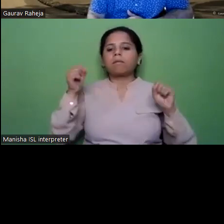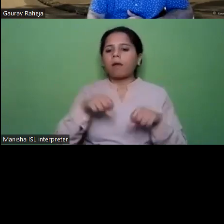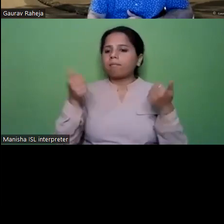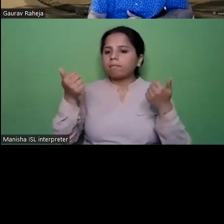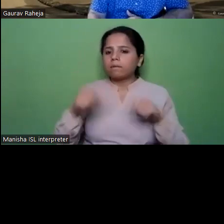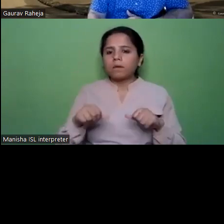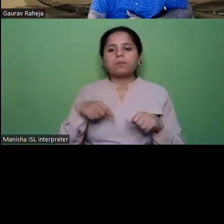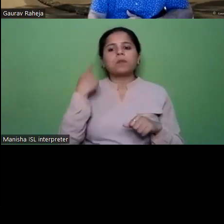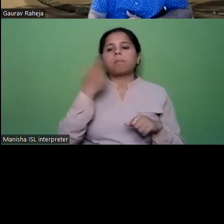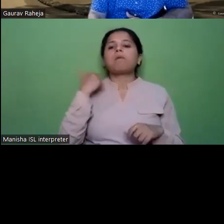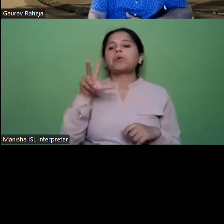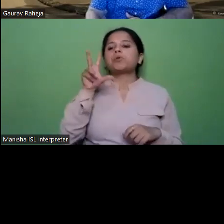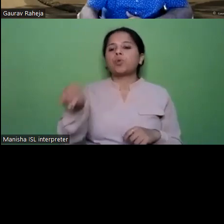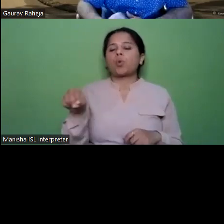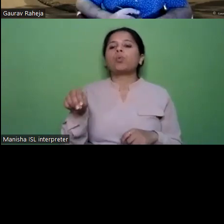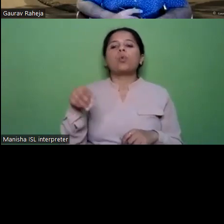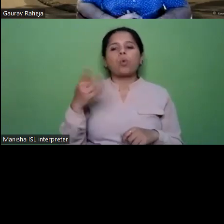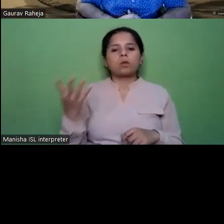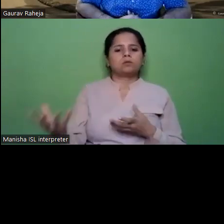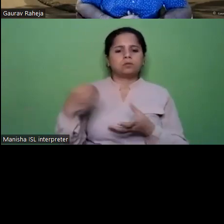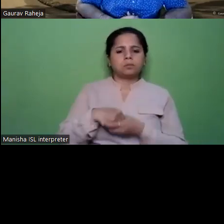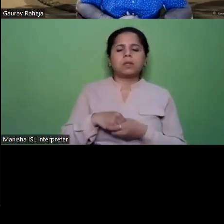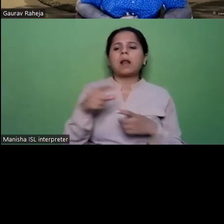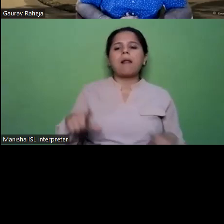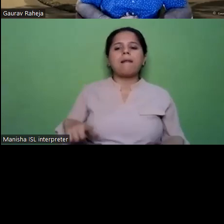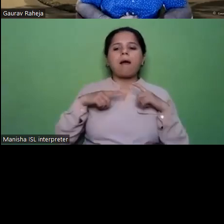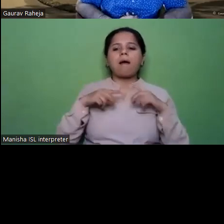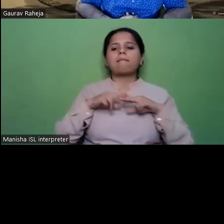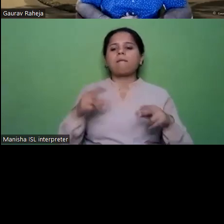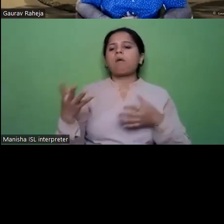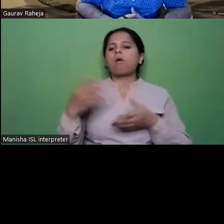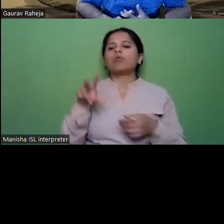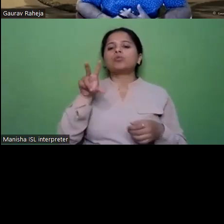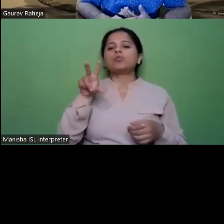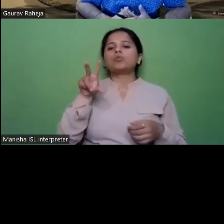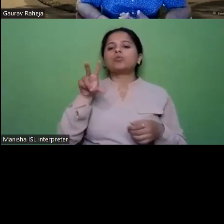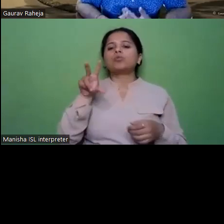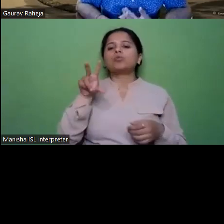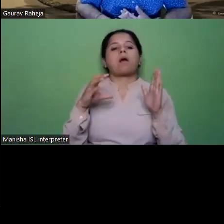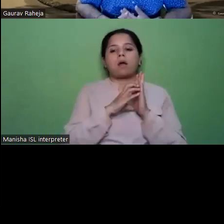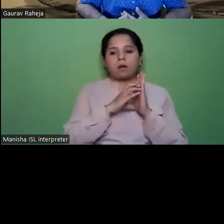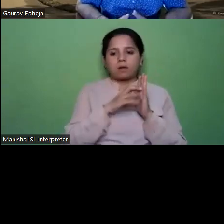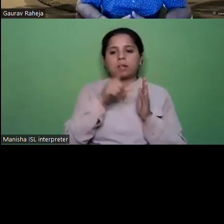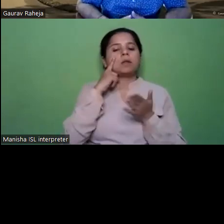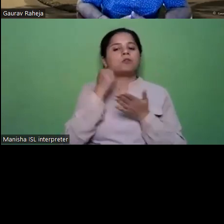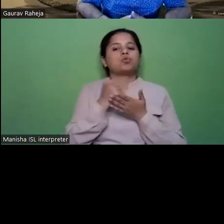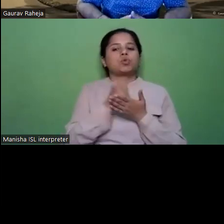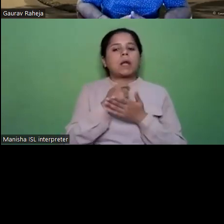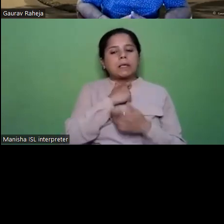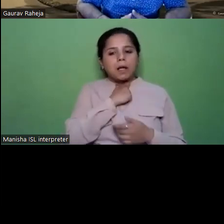been denied participation to life. And therefore, this article tries to provide a